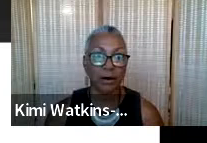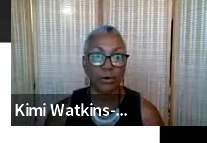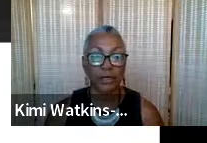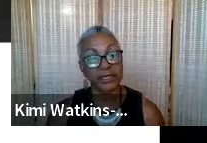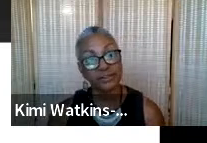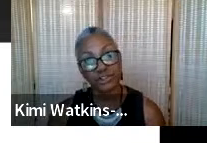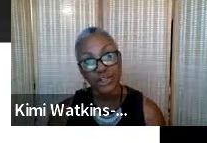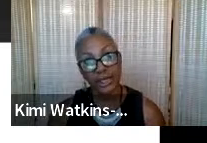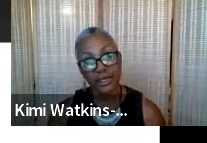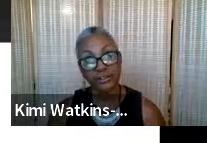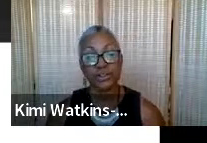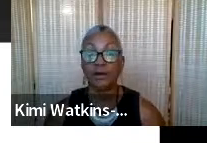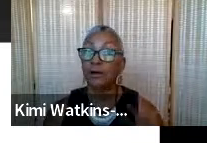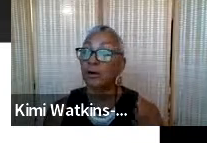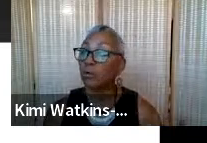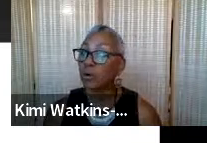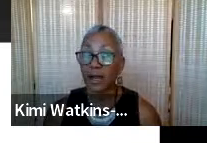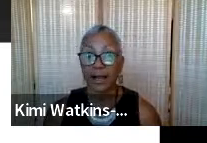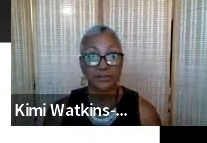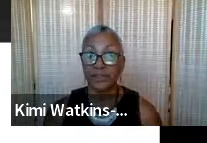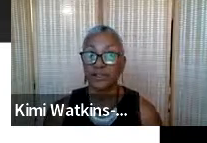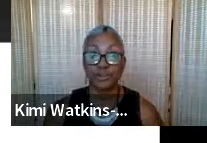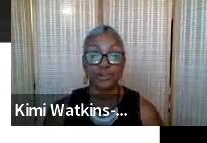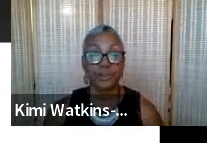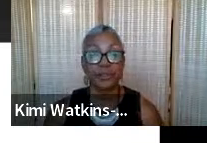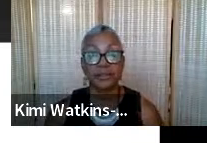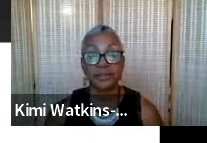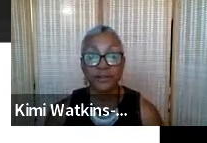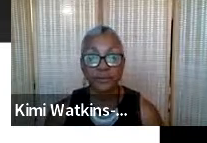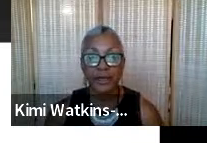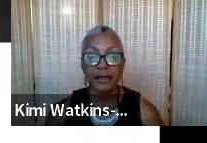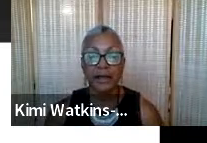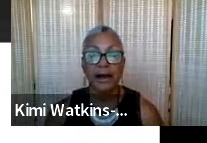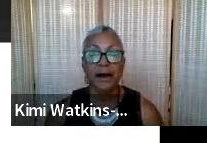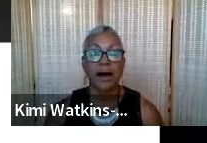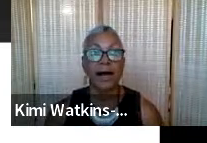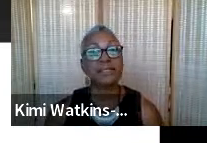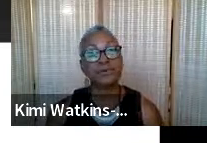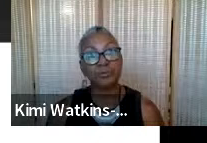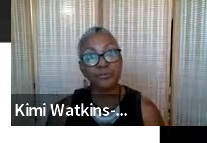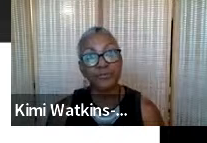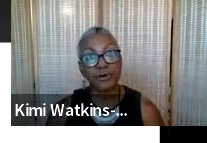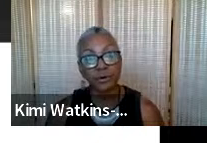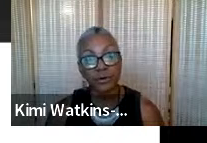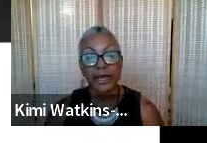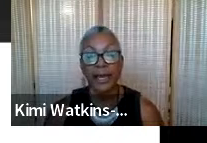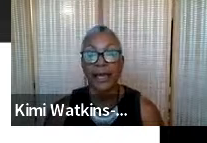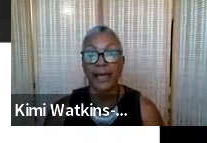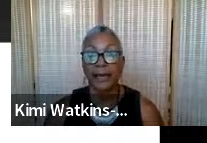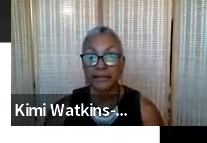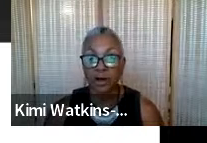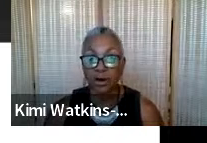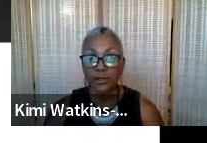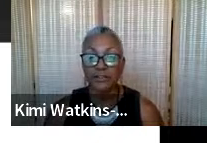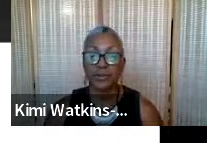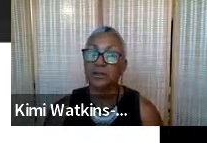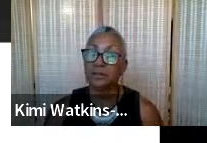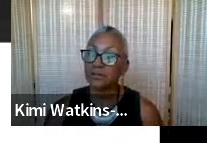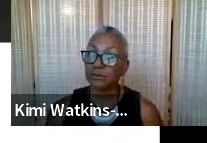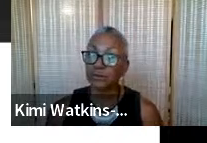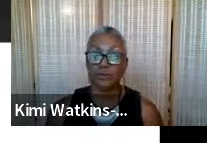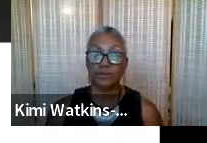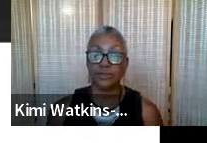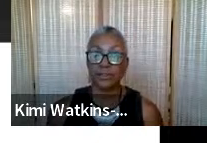conversation about what needs to change, what kinds of things we should be considering as we move forward. And as always,